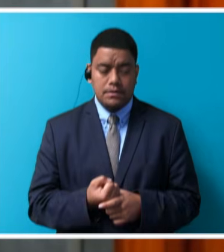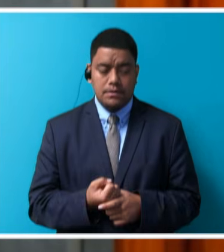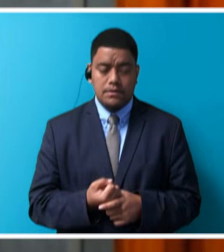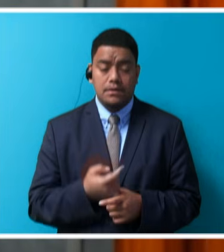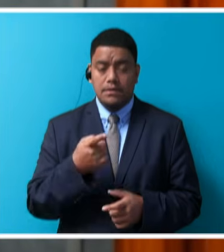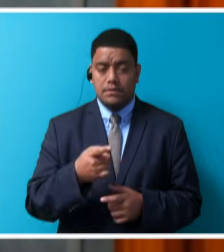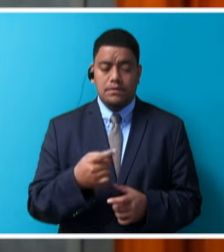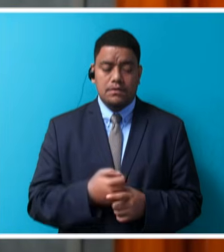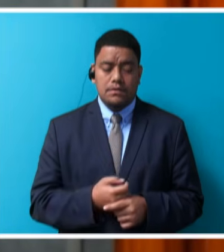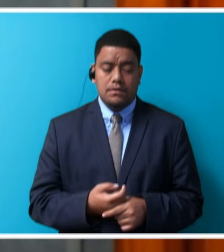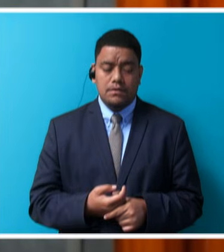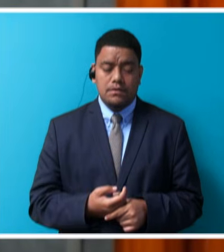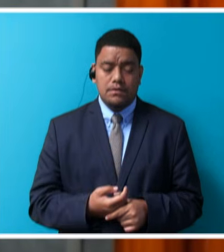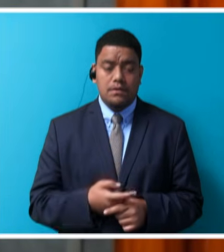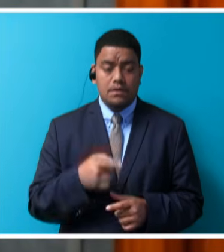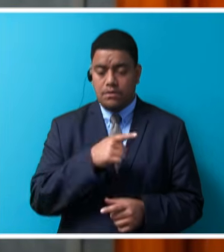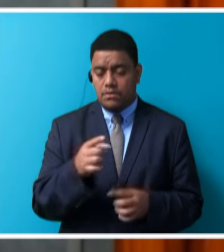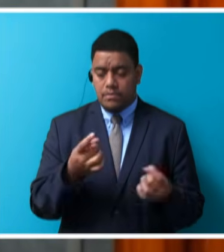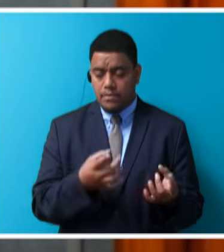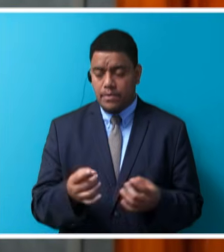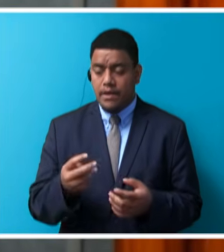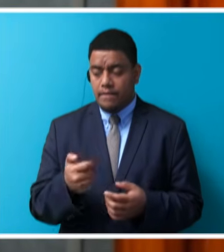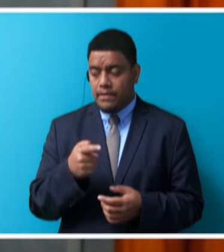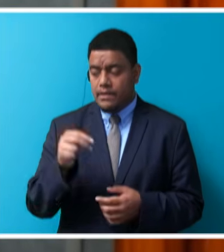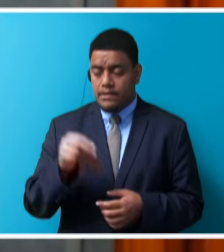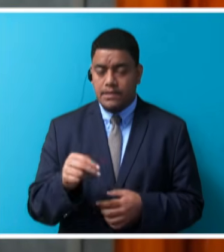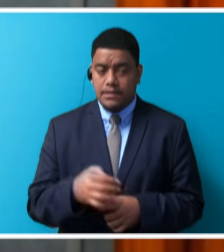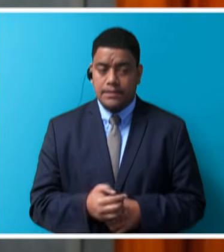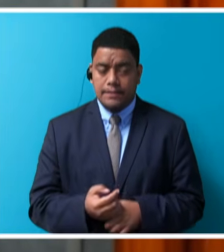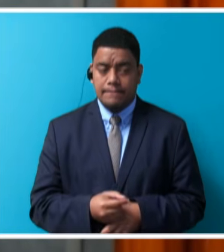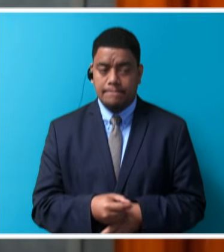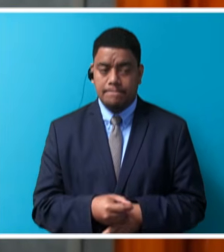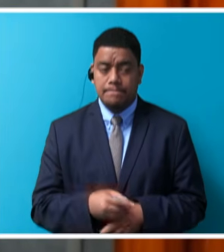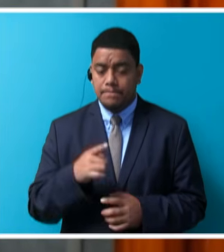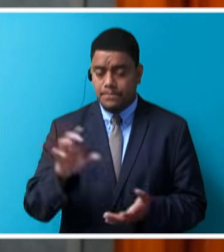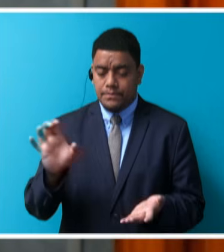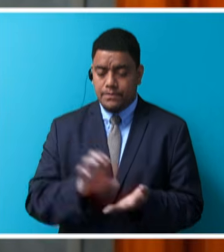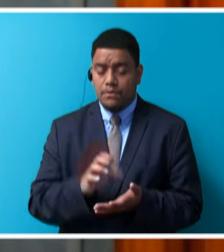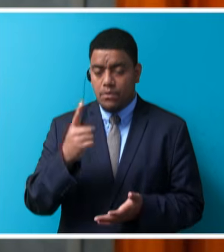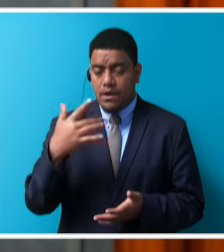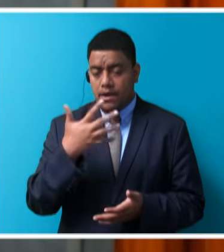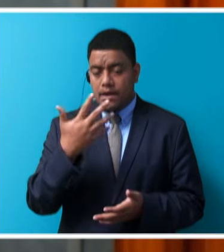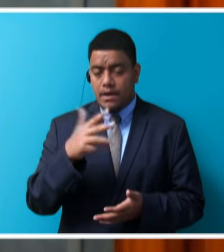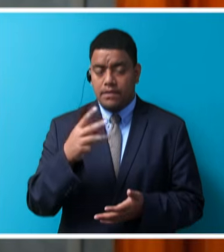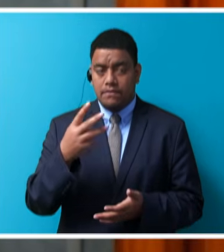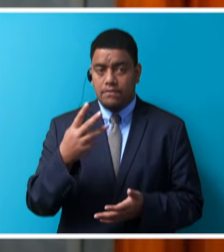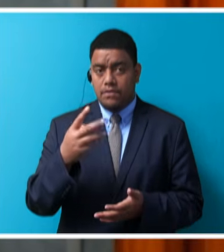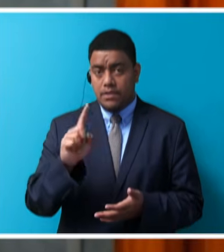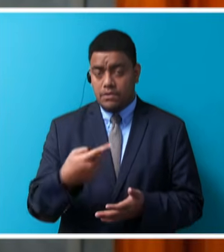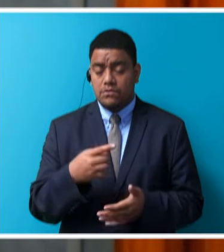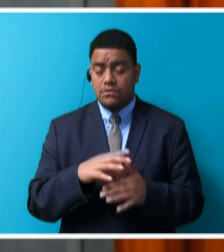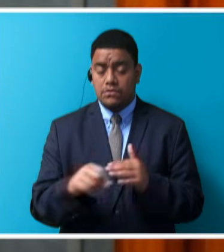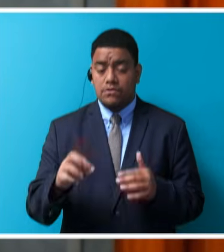disaster occurs, not repaired after it is needed. The allocation of $194,400